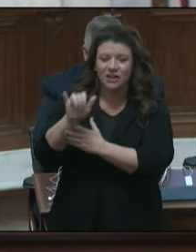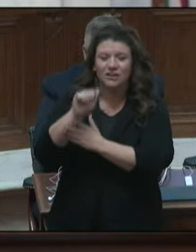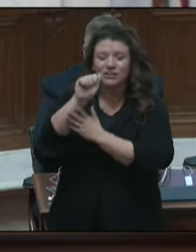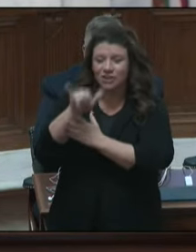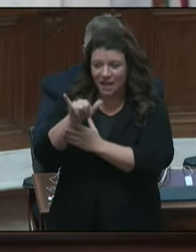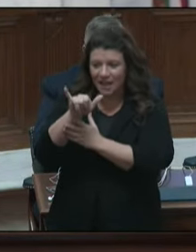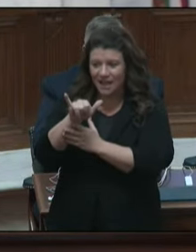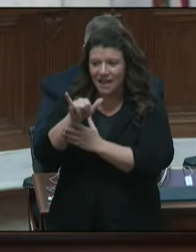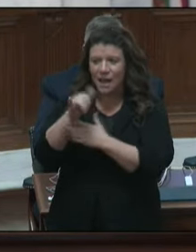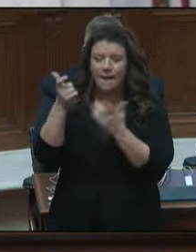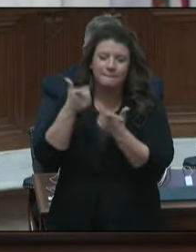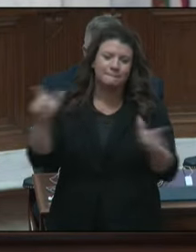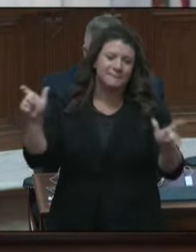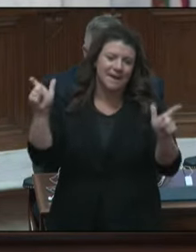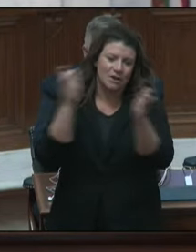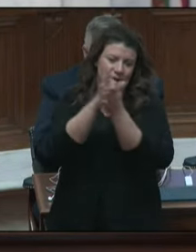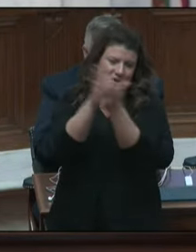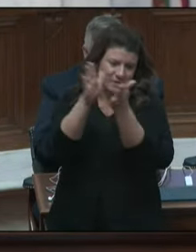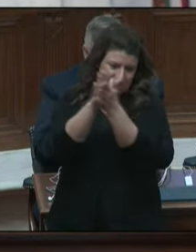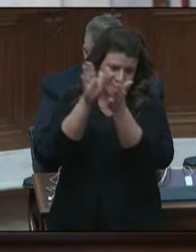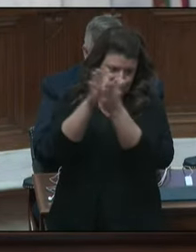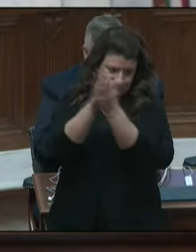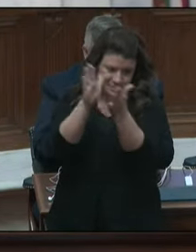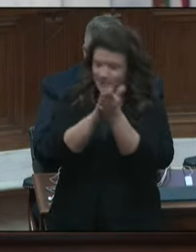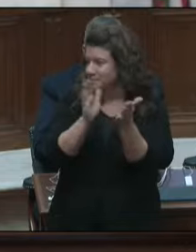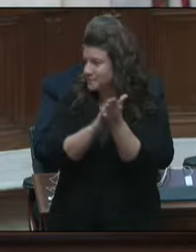Jay a big round of applause, please.